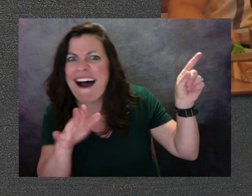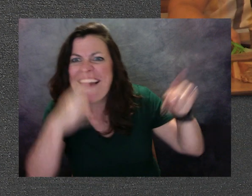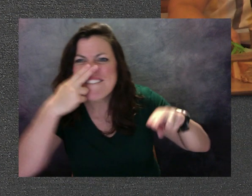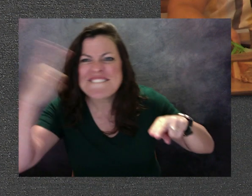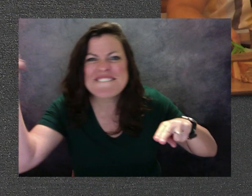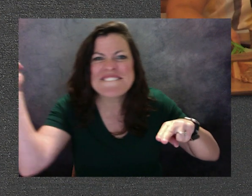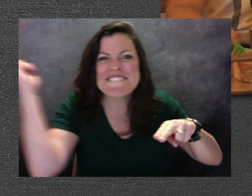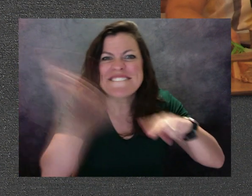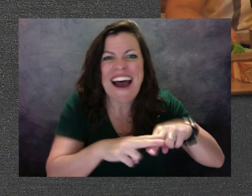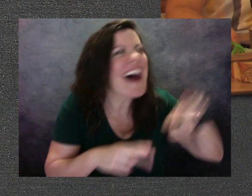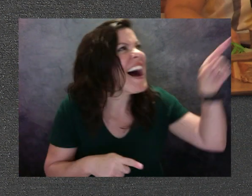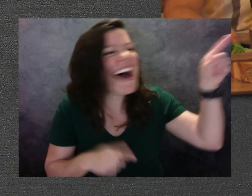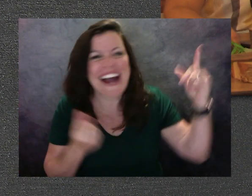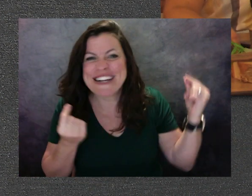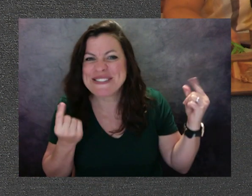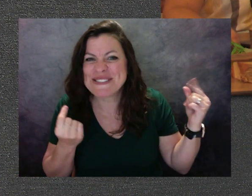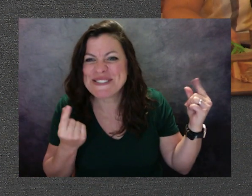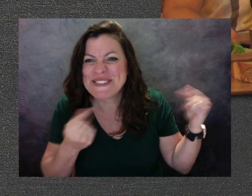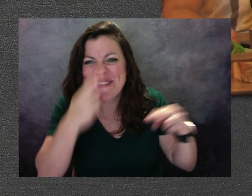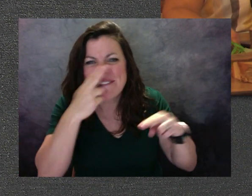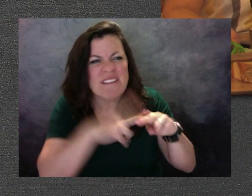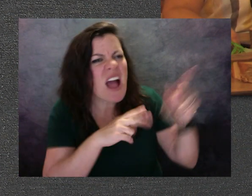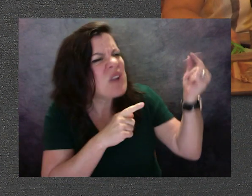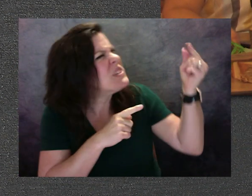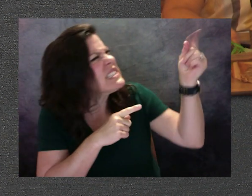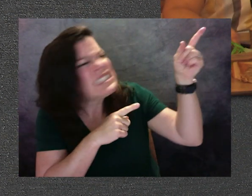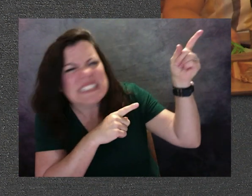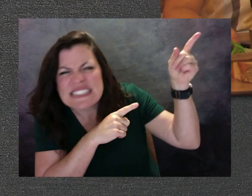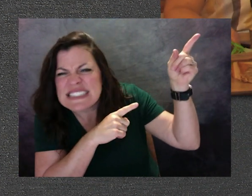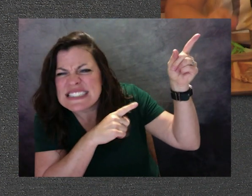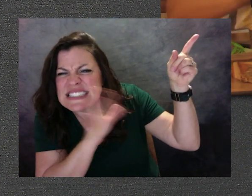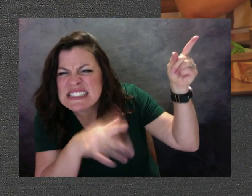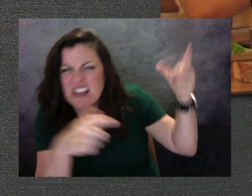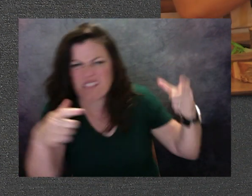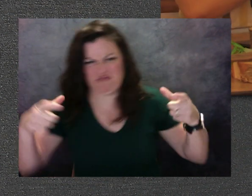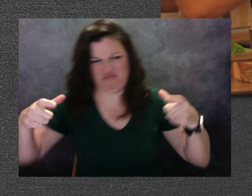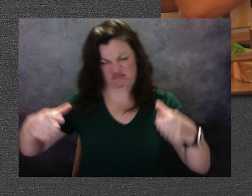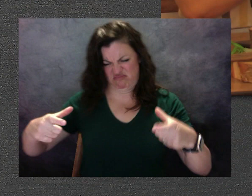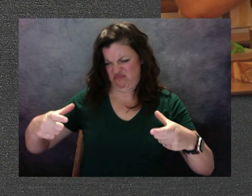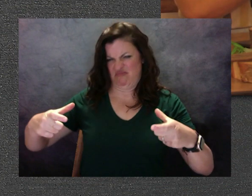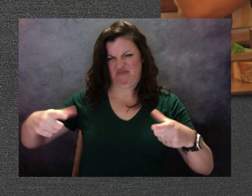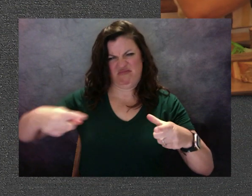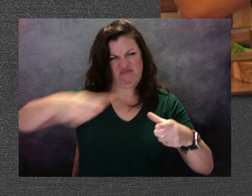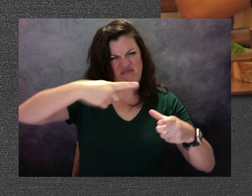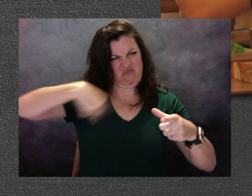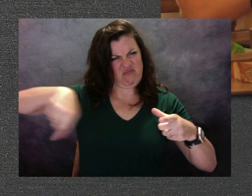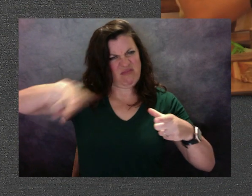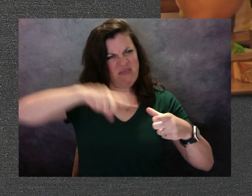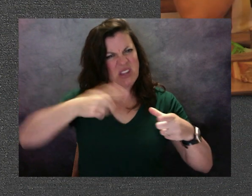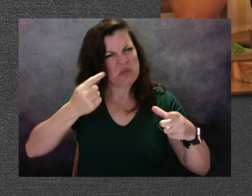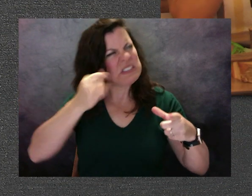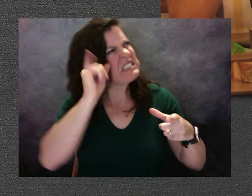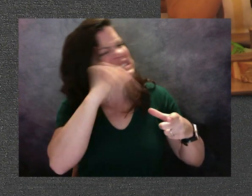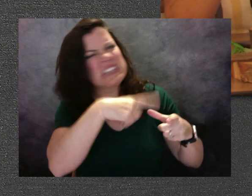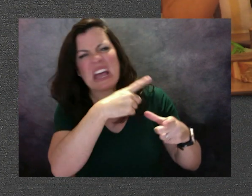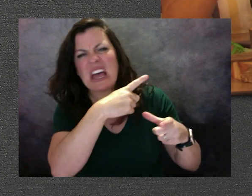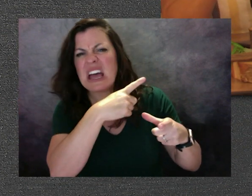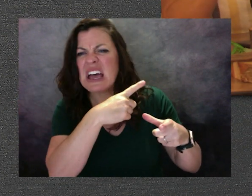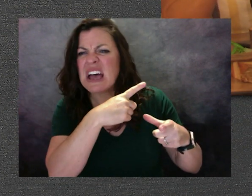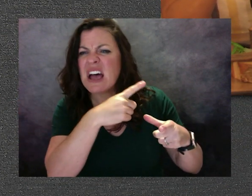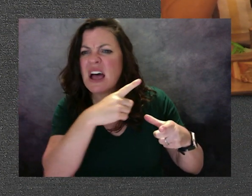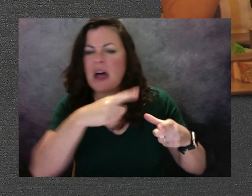Do you know what this is? Check it out. Check it out, my friends. It's a circle. Oh, I bet it's